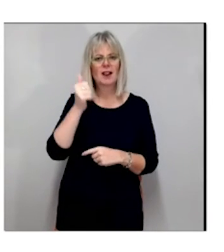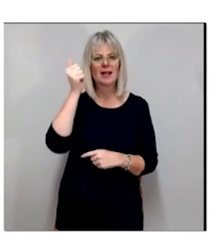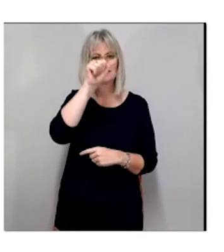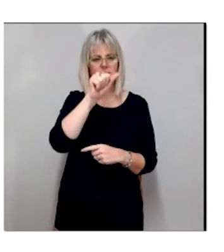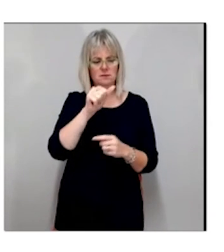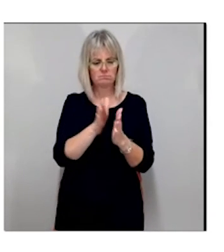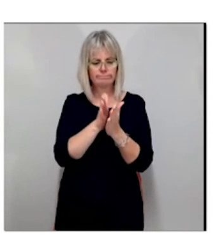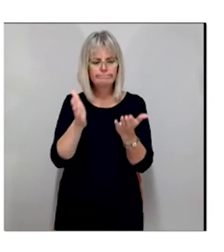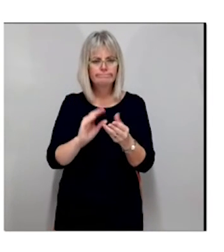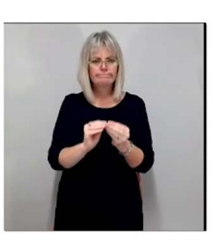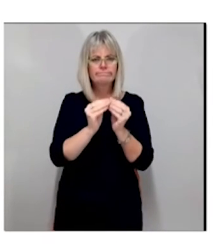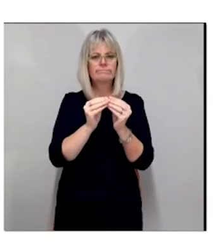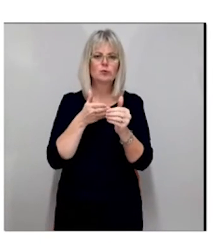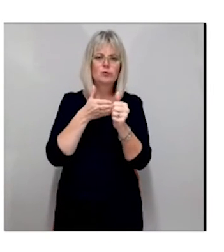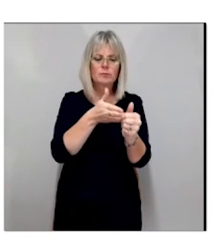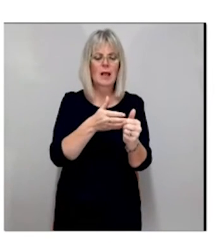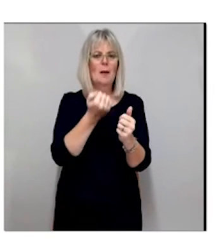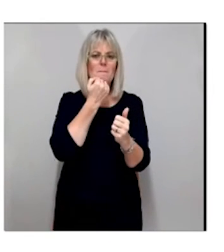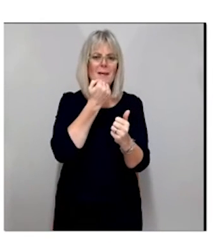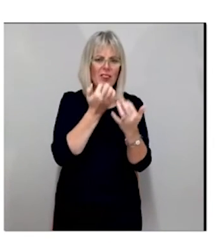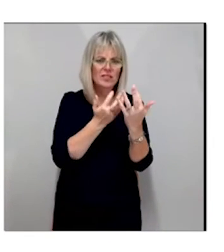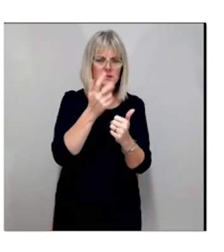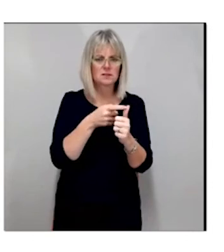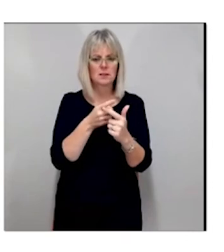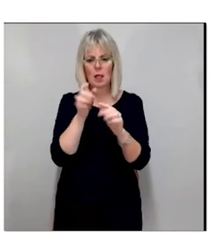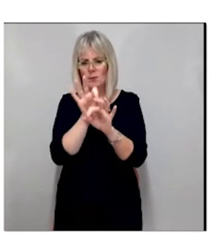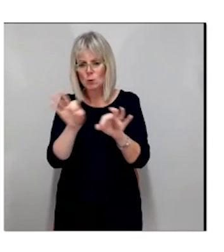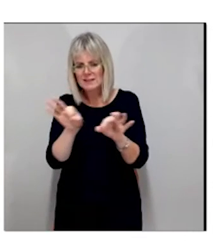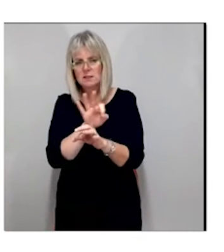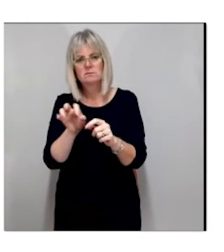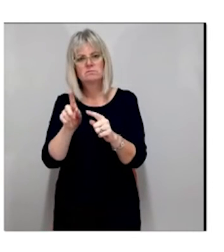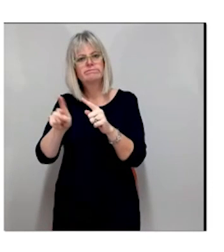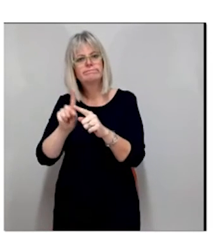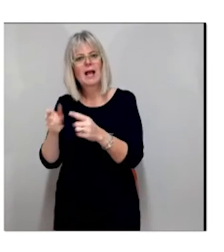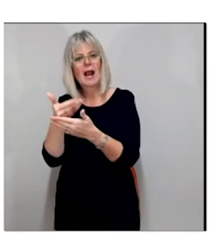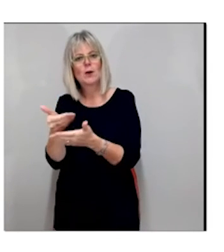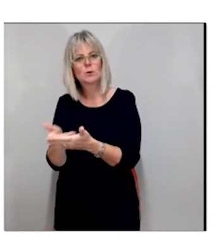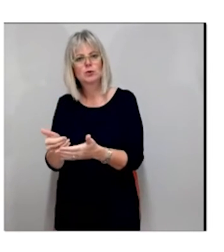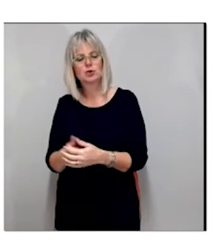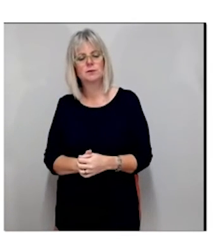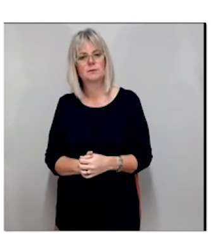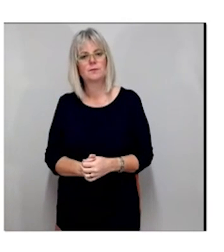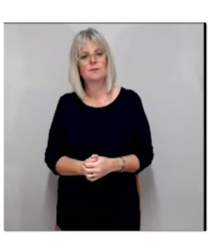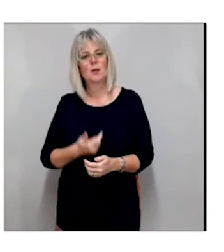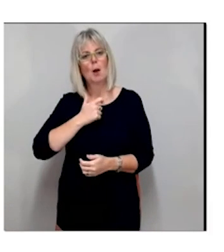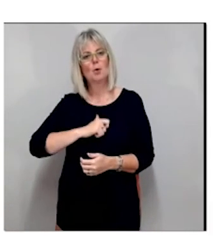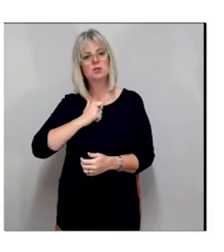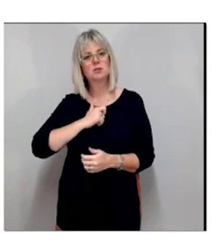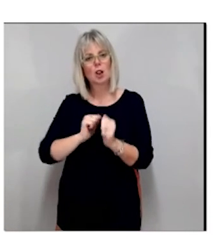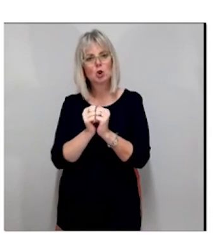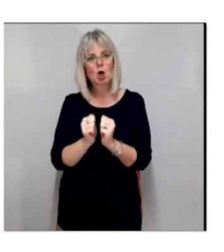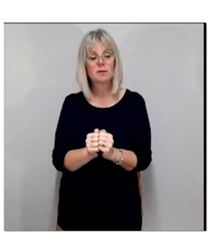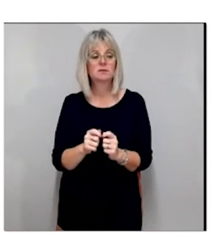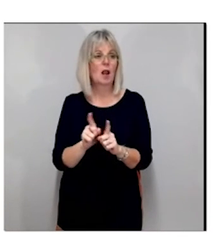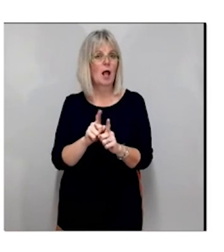as mathematics, music, and some foreign languages. Personal documents, such as financial statements and utility